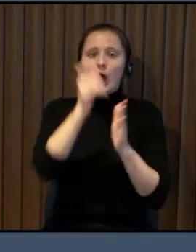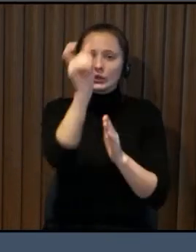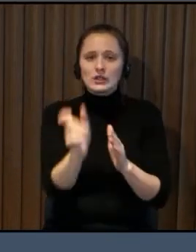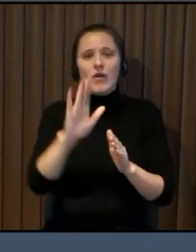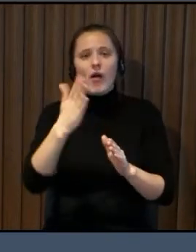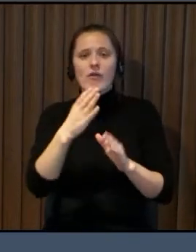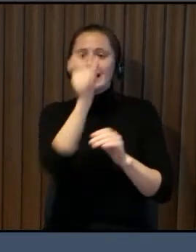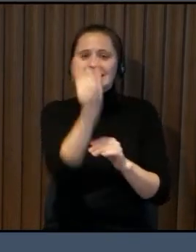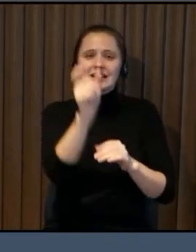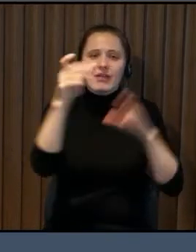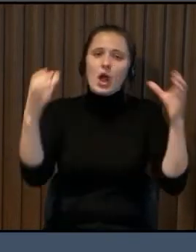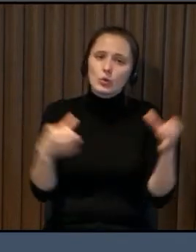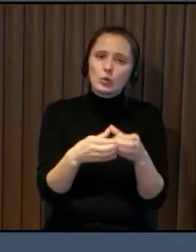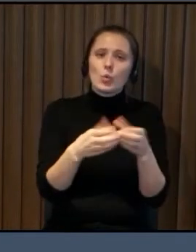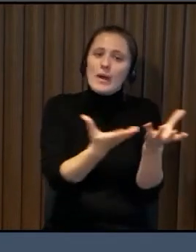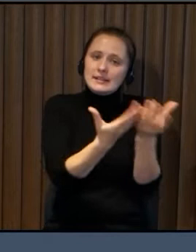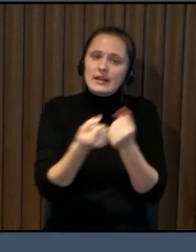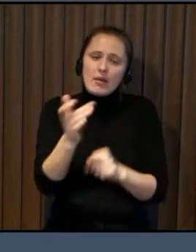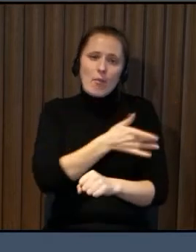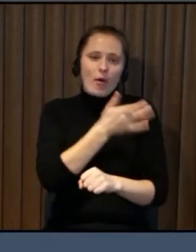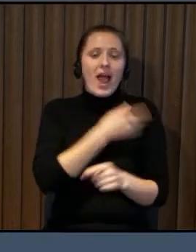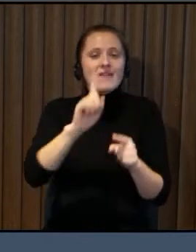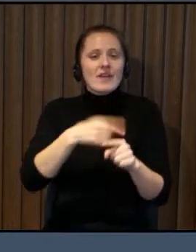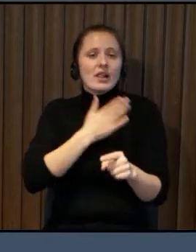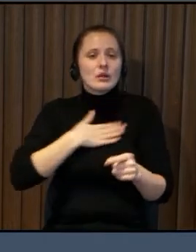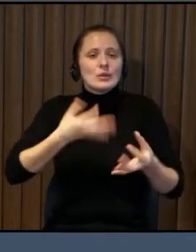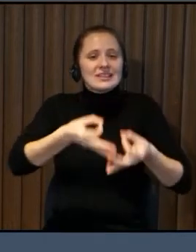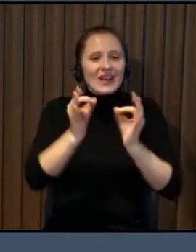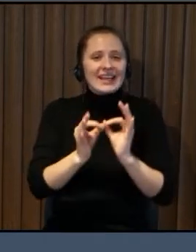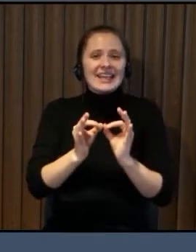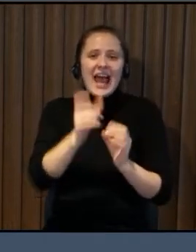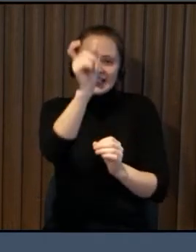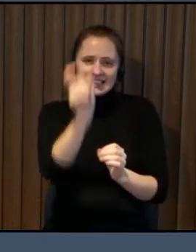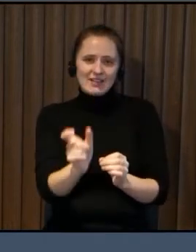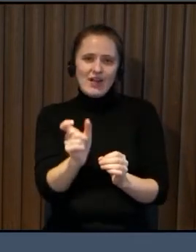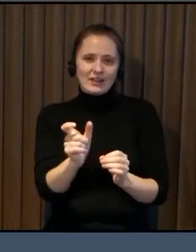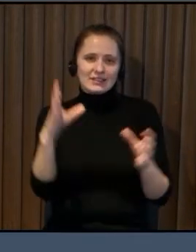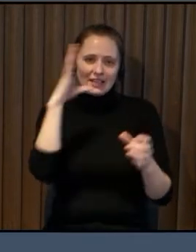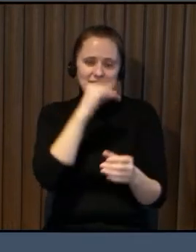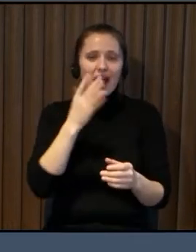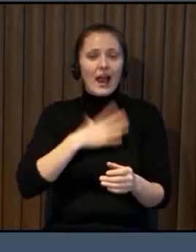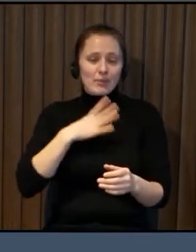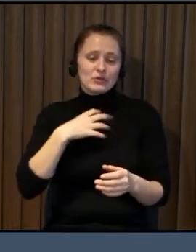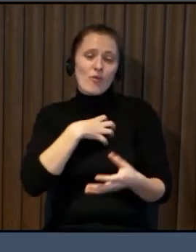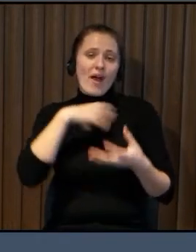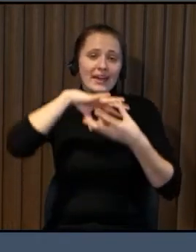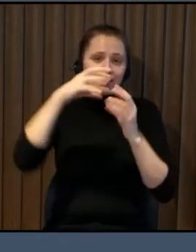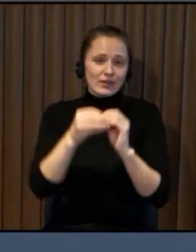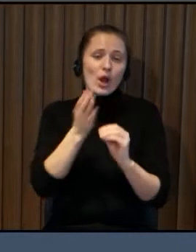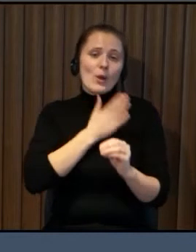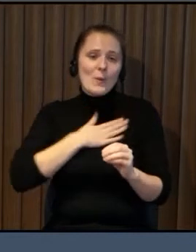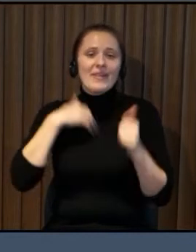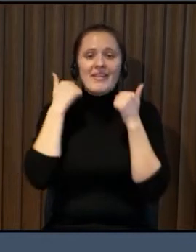a specific need. And so what we need to do is to ensure that the person with specific needs